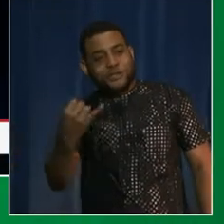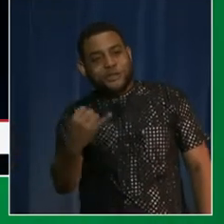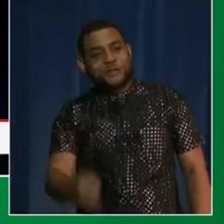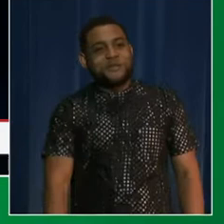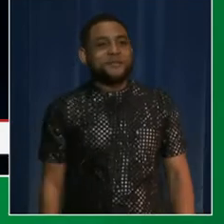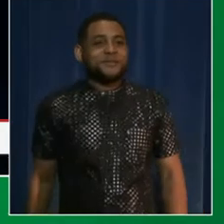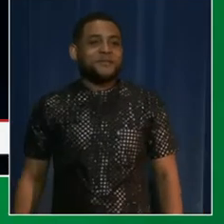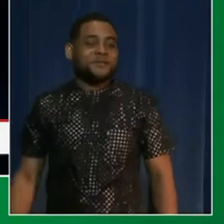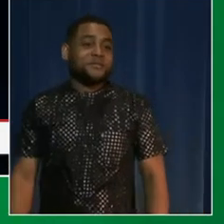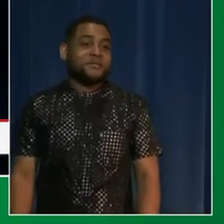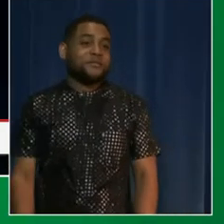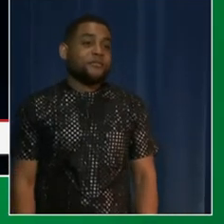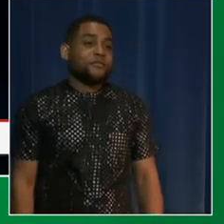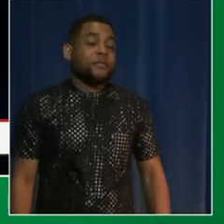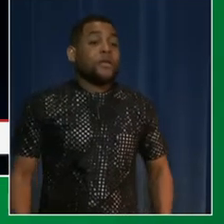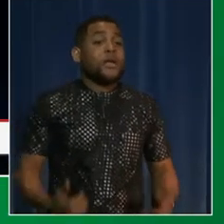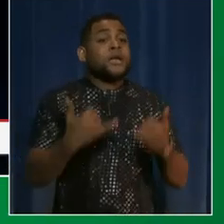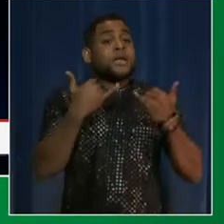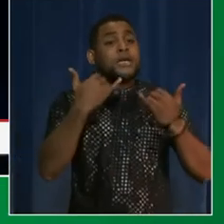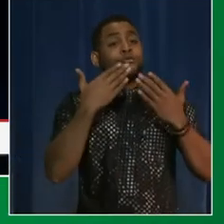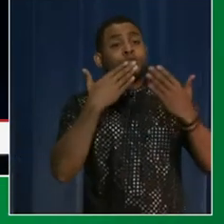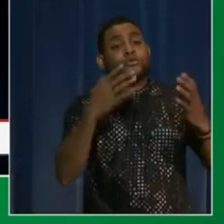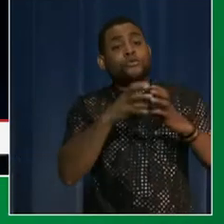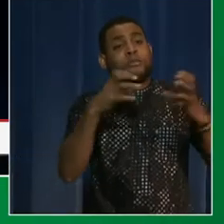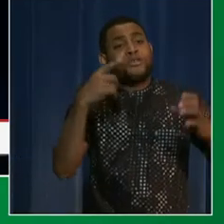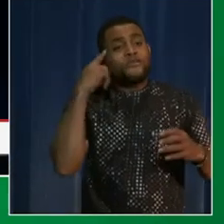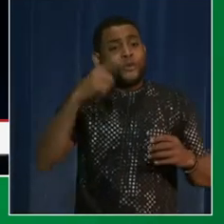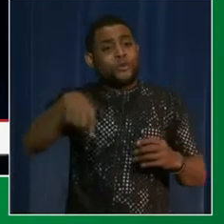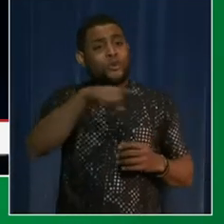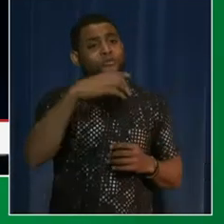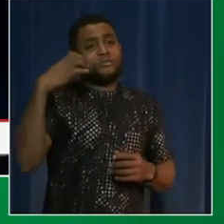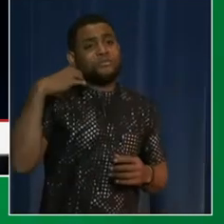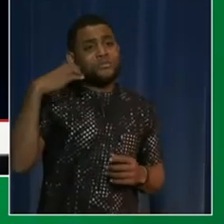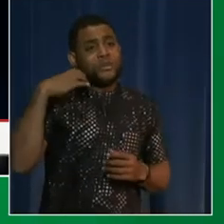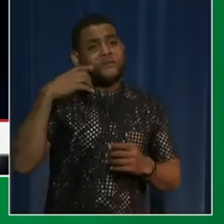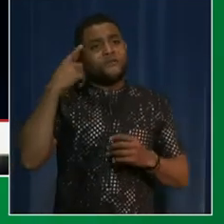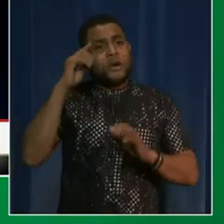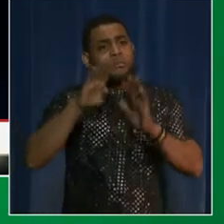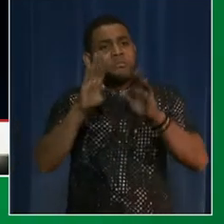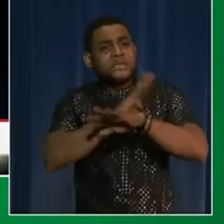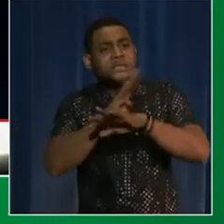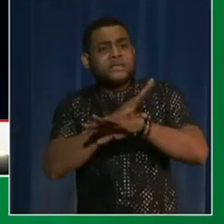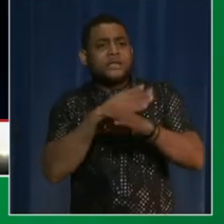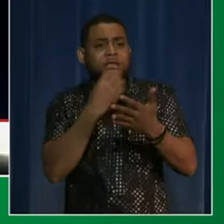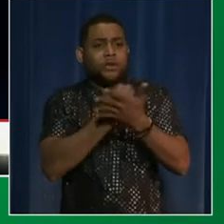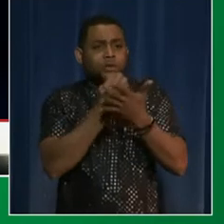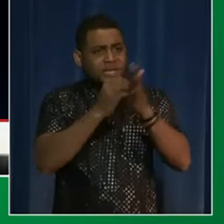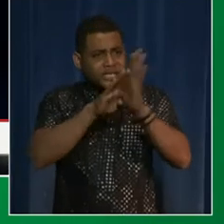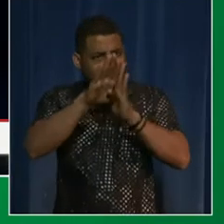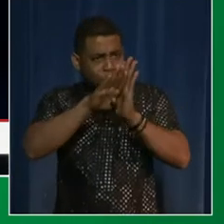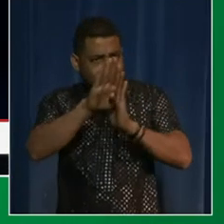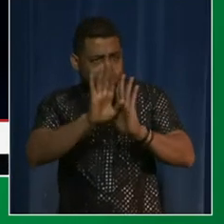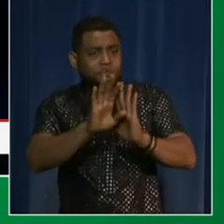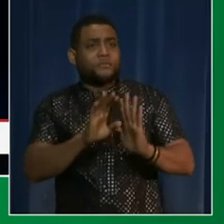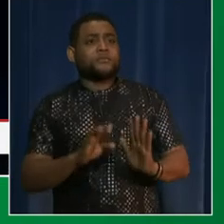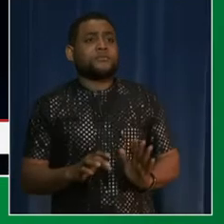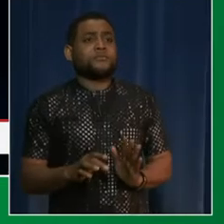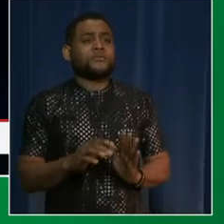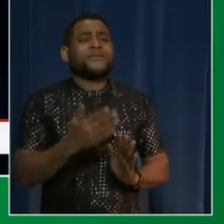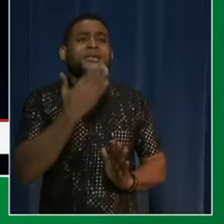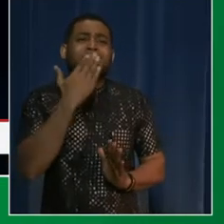also chair the Council's Committee on Business and Economic Development. And welcome to March